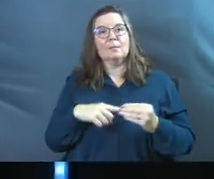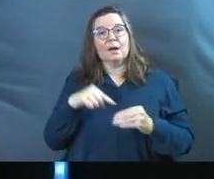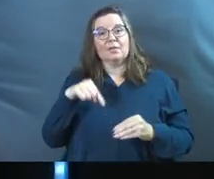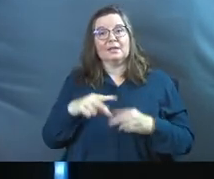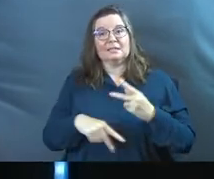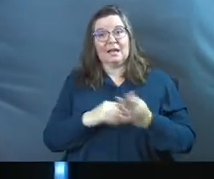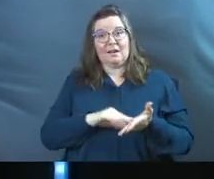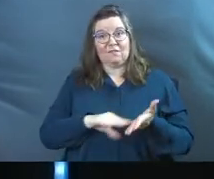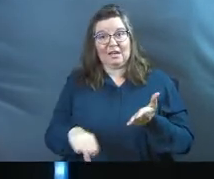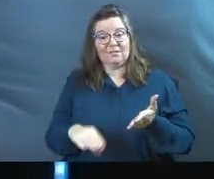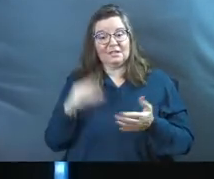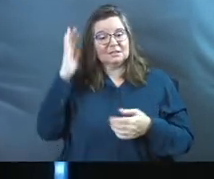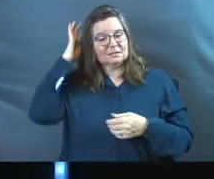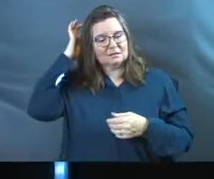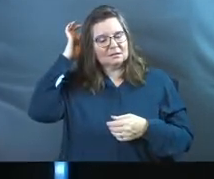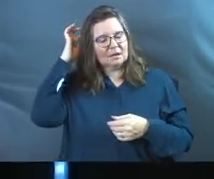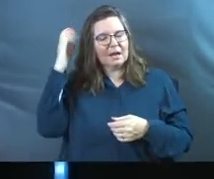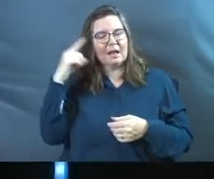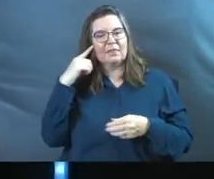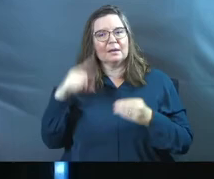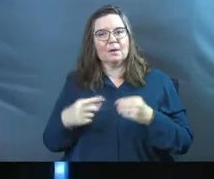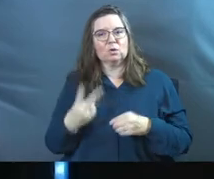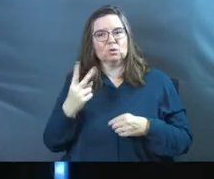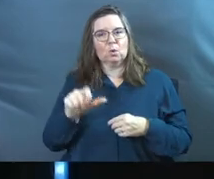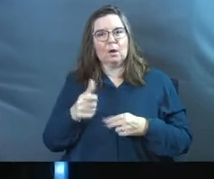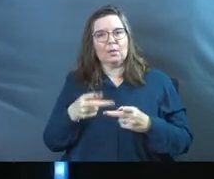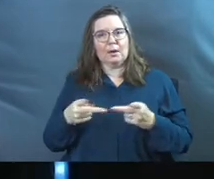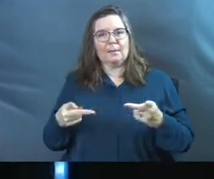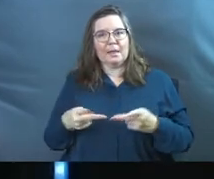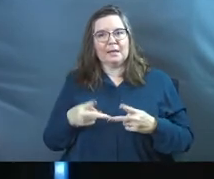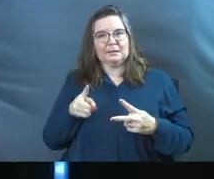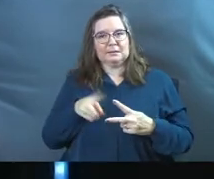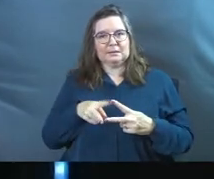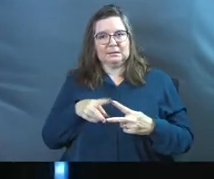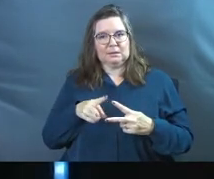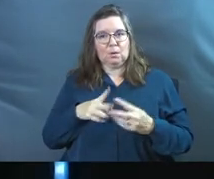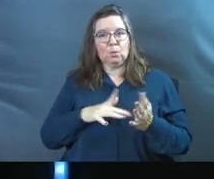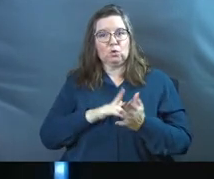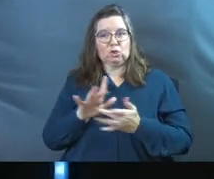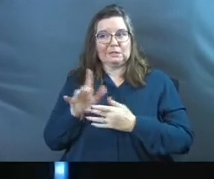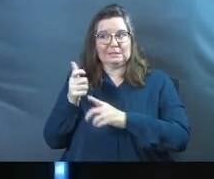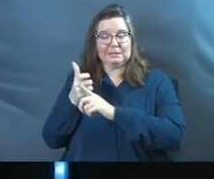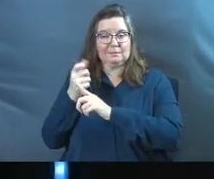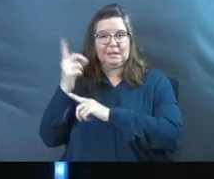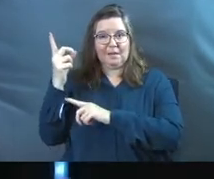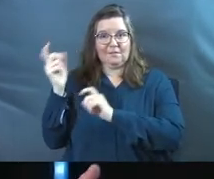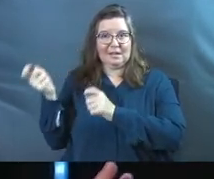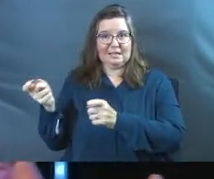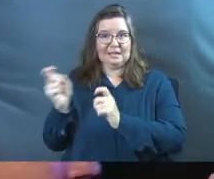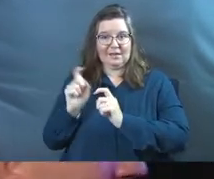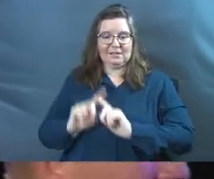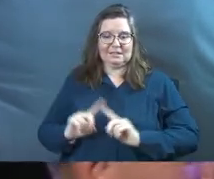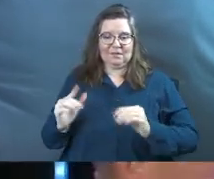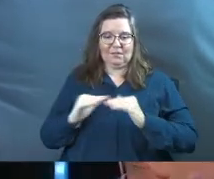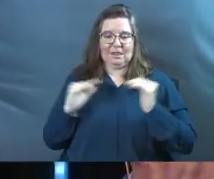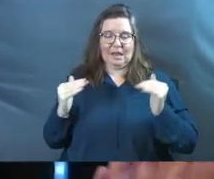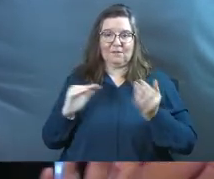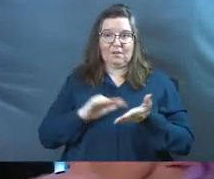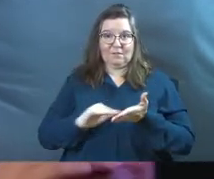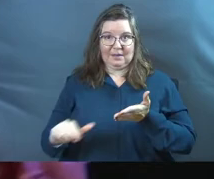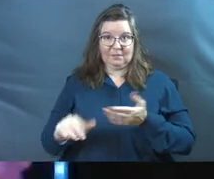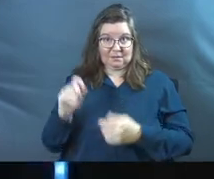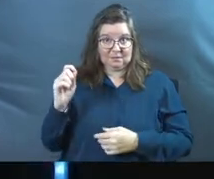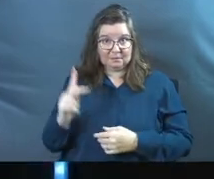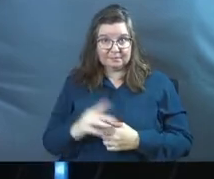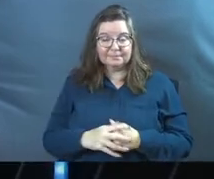I think about this kind of forgiveness, and I think about two other places where Jesus also gave us a whole different level of forgiveness,